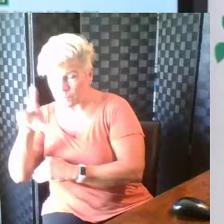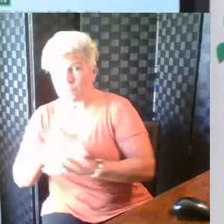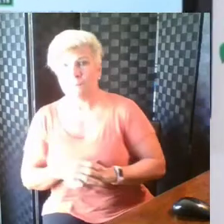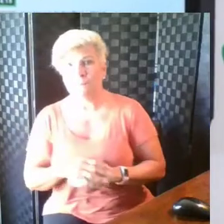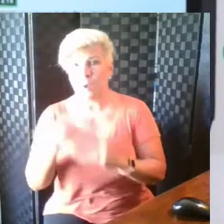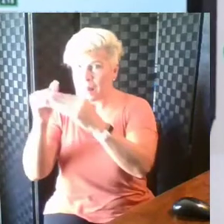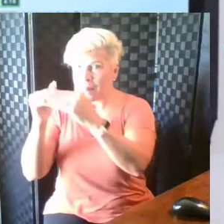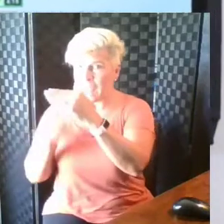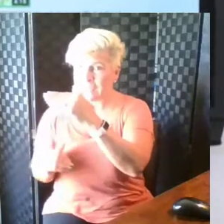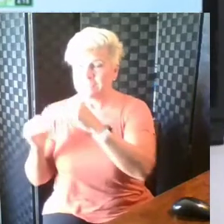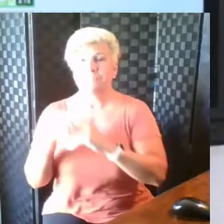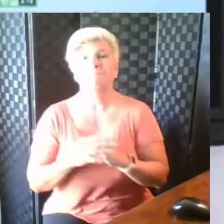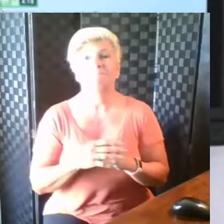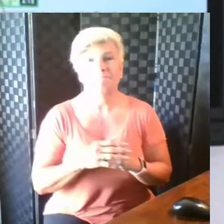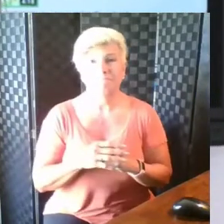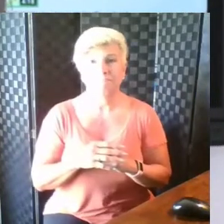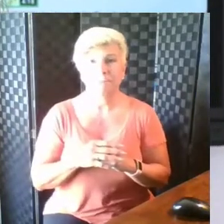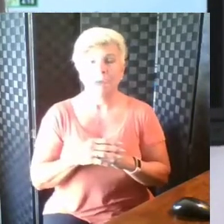again.